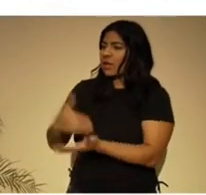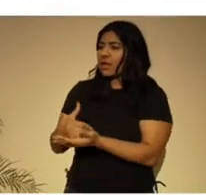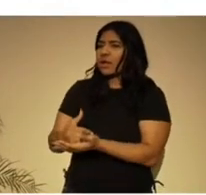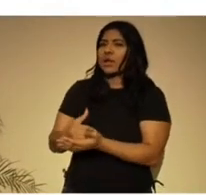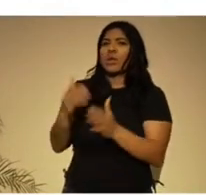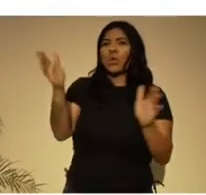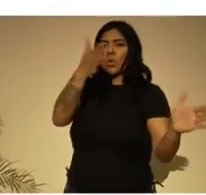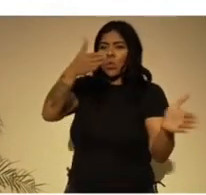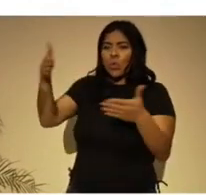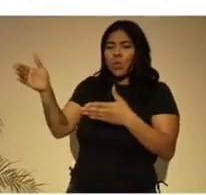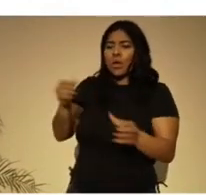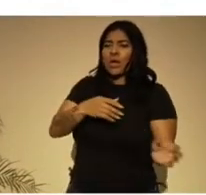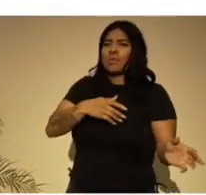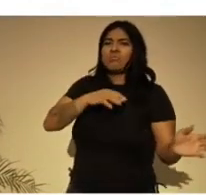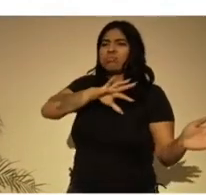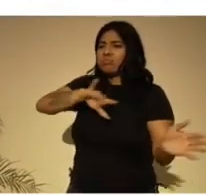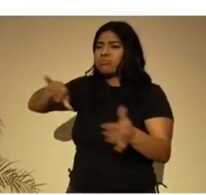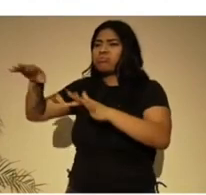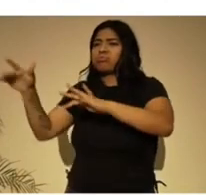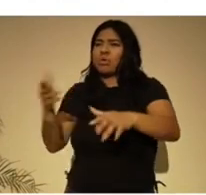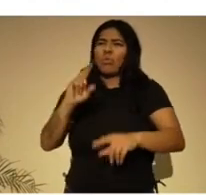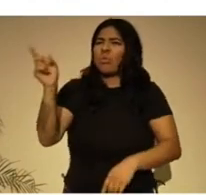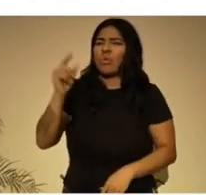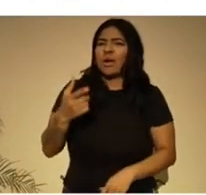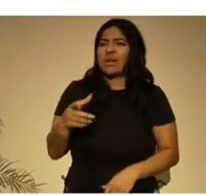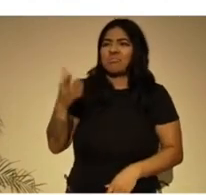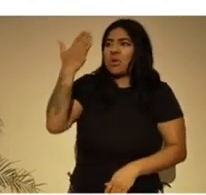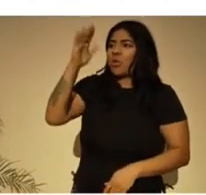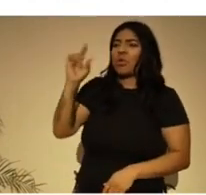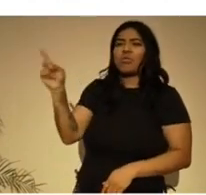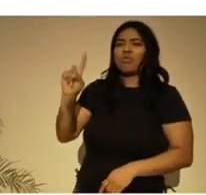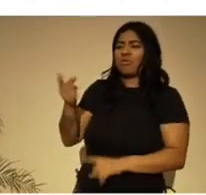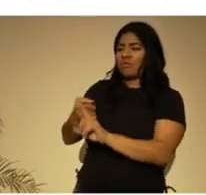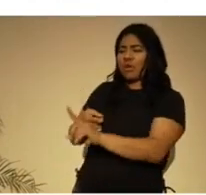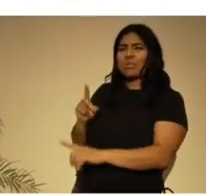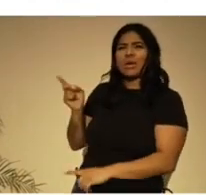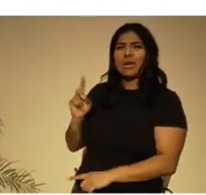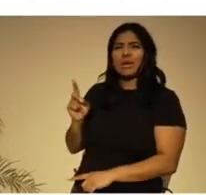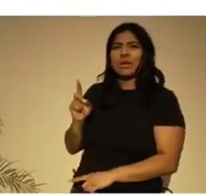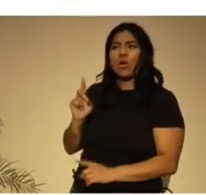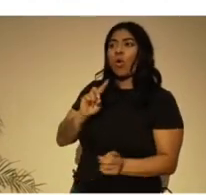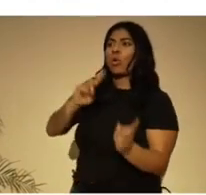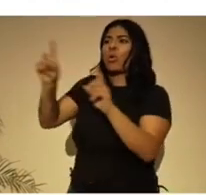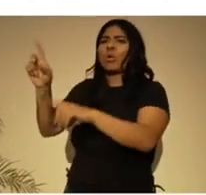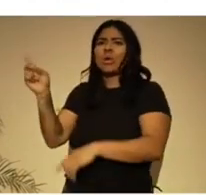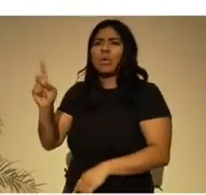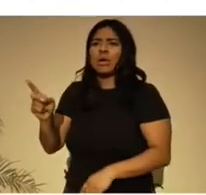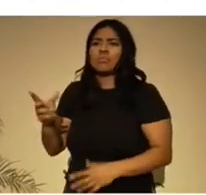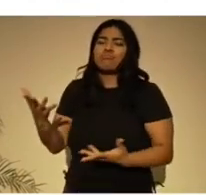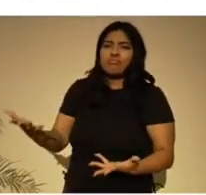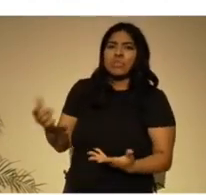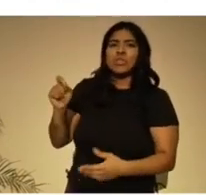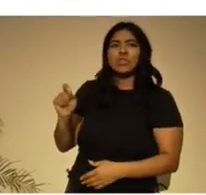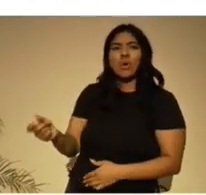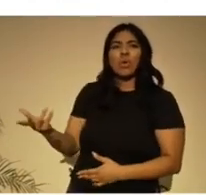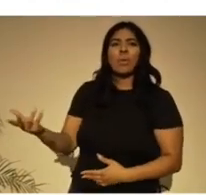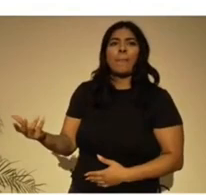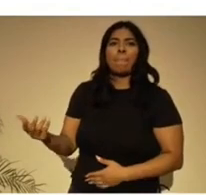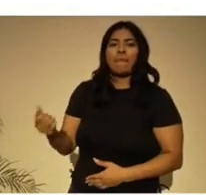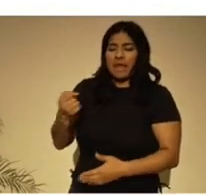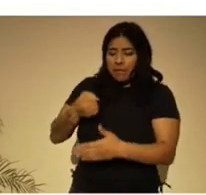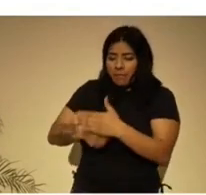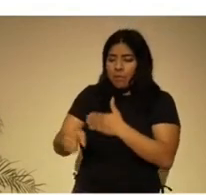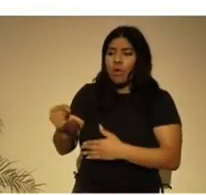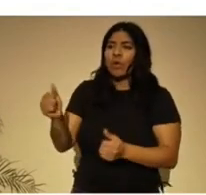it pleases. You hear its sound, but you cannot tell where it comes from or where it is going. So it is with everyone born